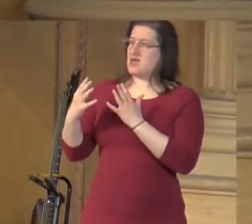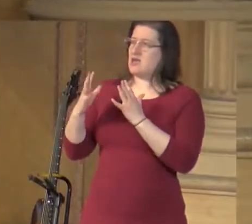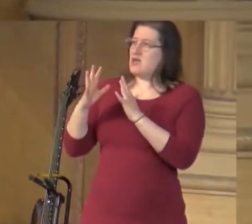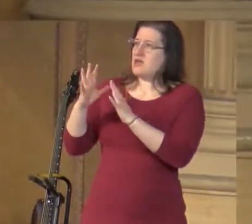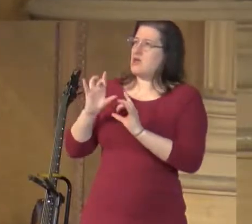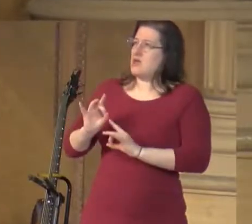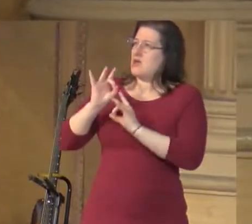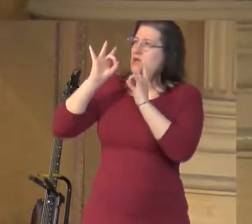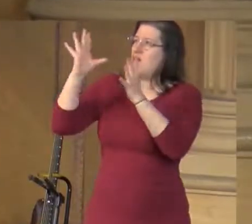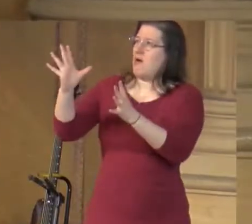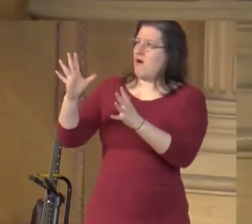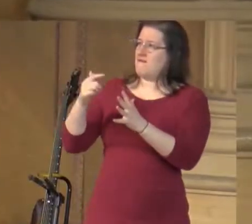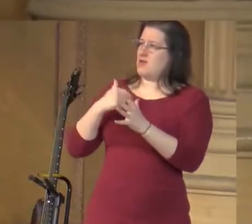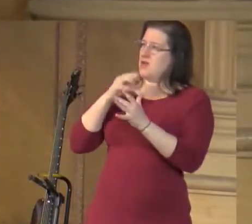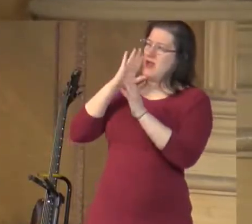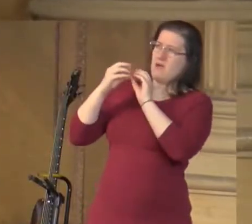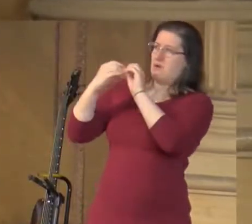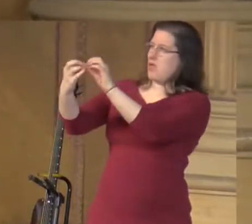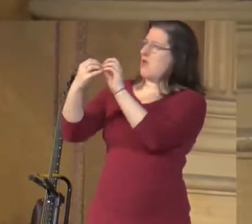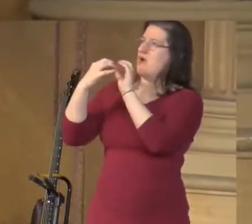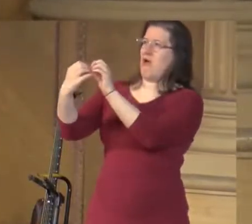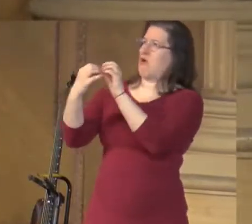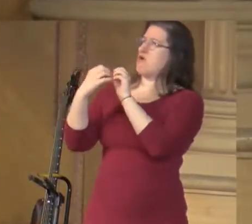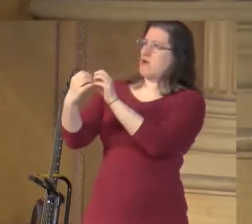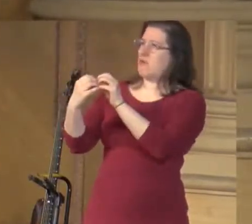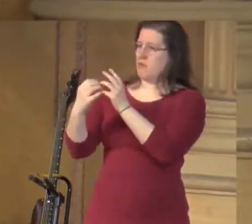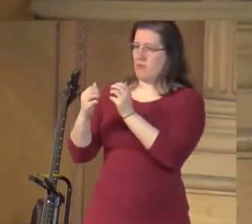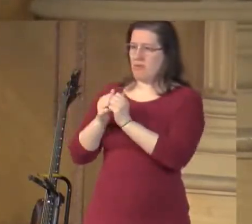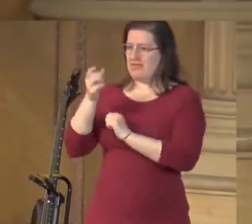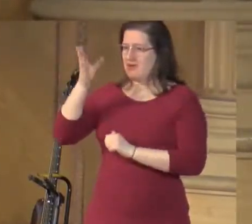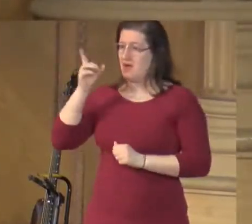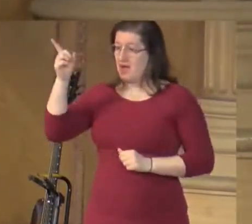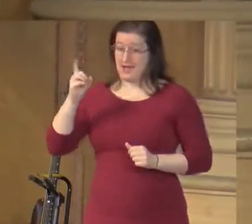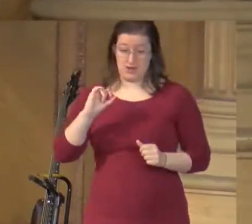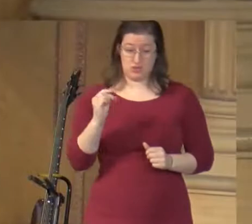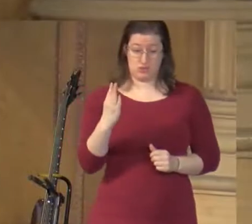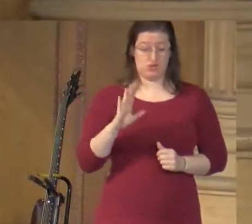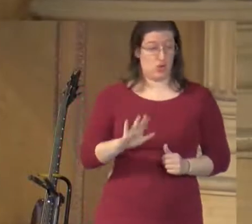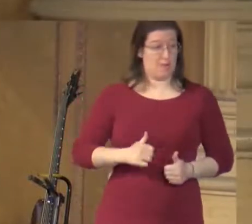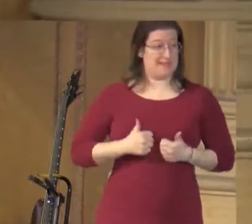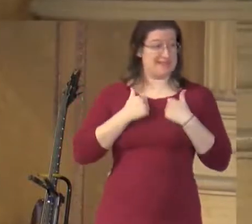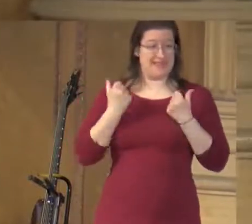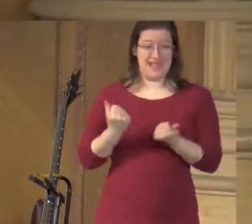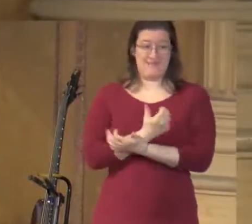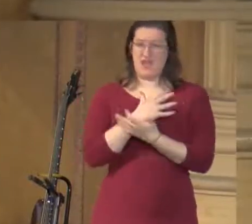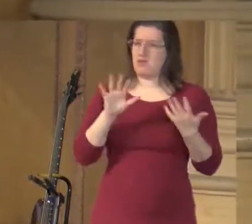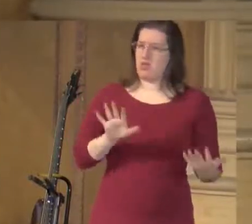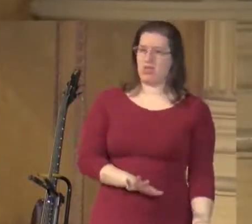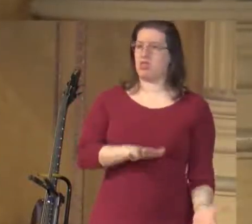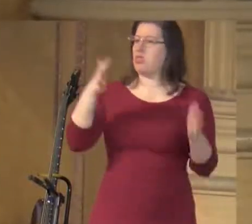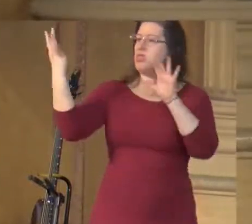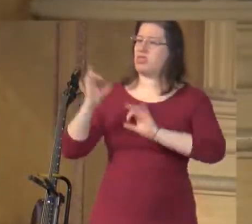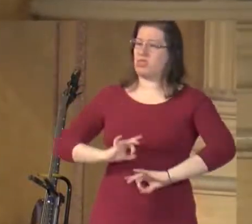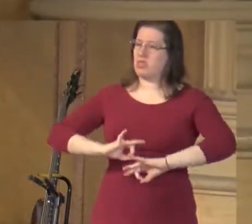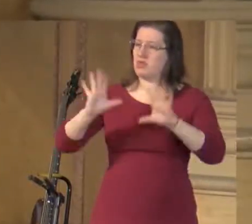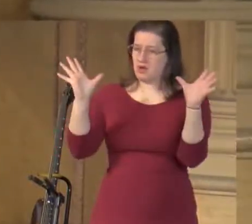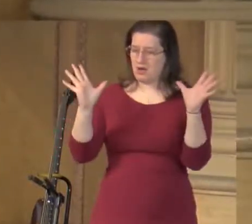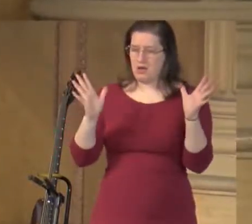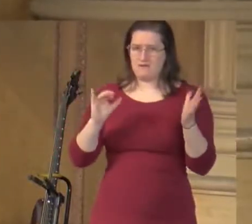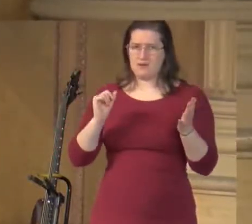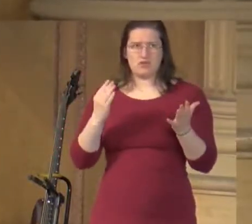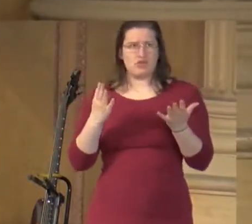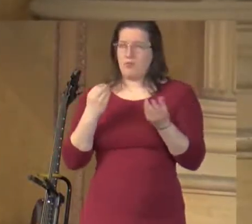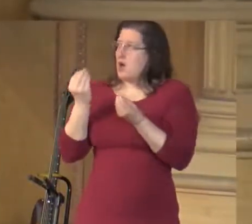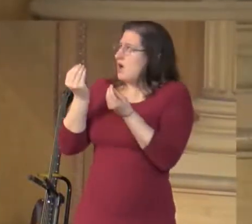ways to his face so Job has everything falling apart in his life he doesn't know why any of it's going on